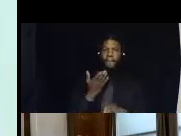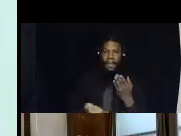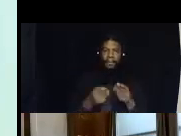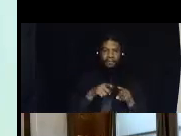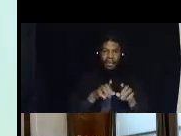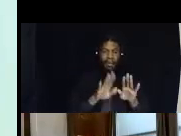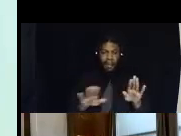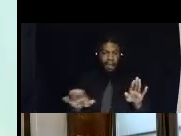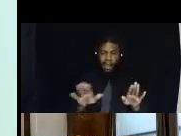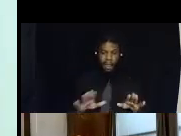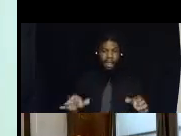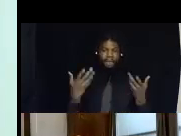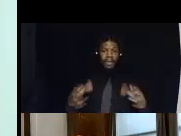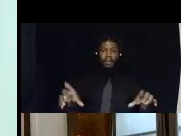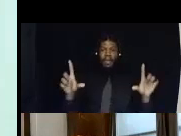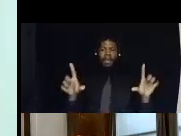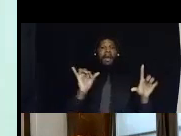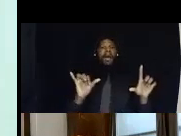Right.